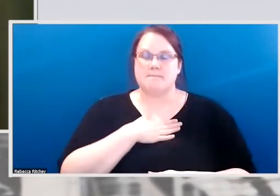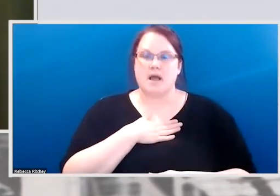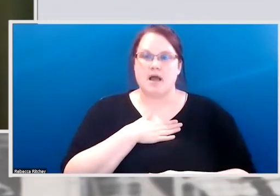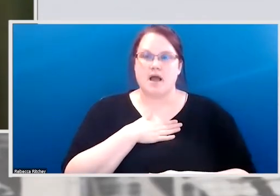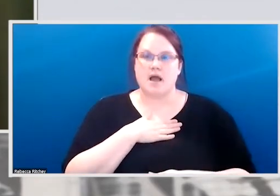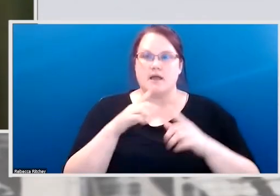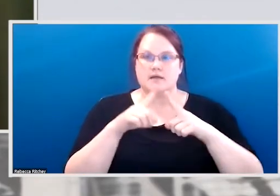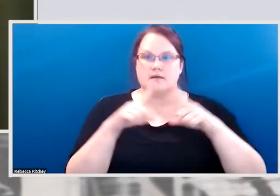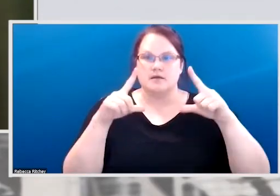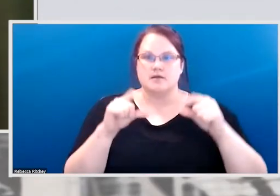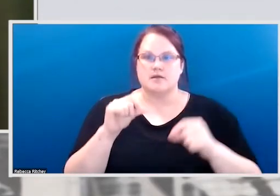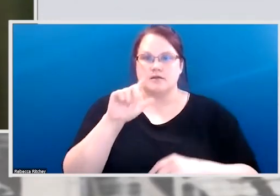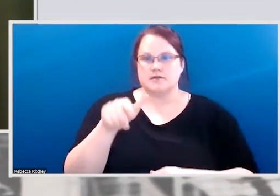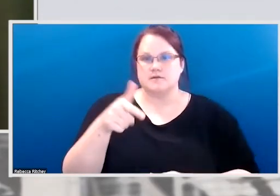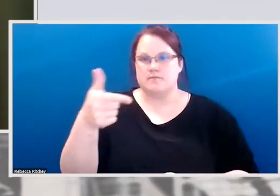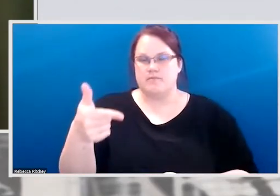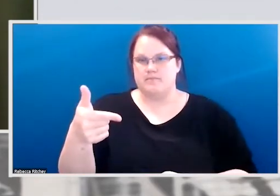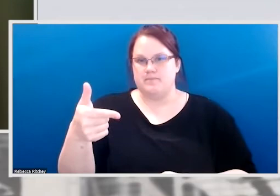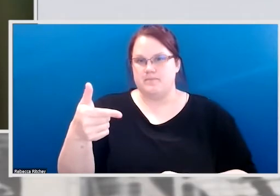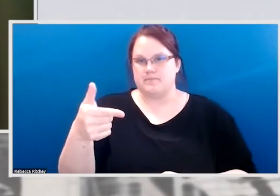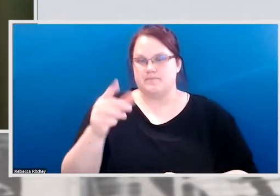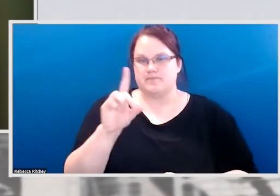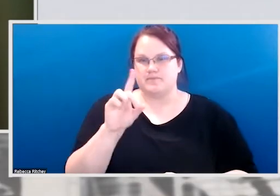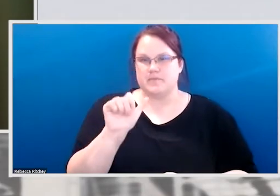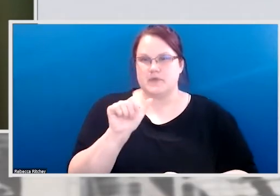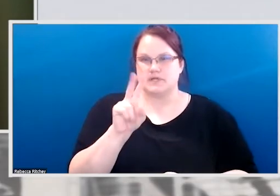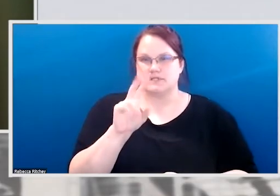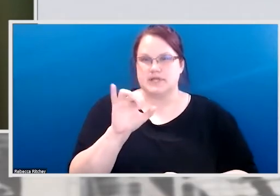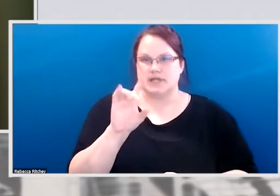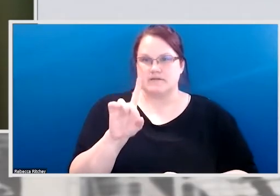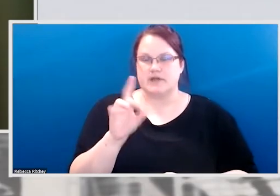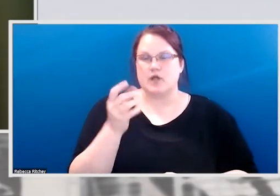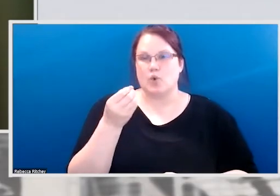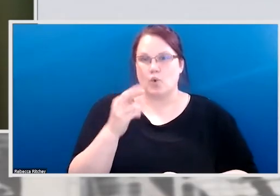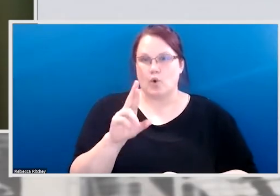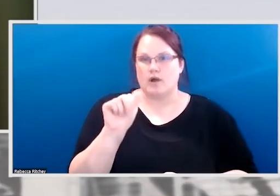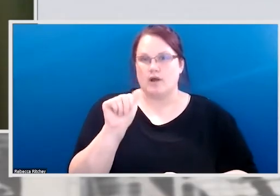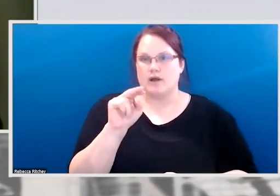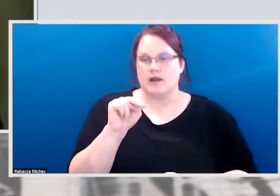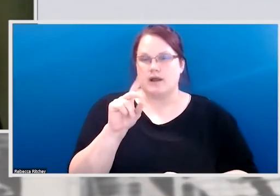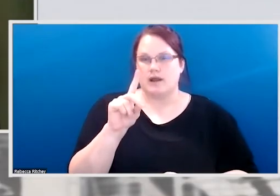slide. I will pass it back to David and/or Andrew Dash.